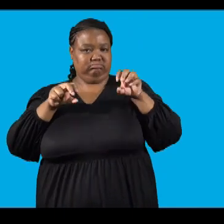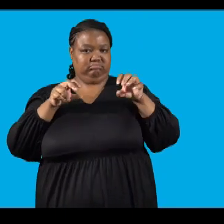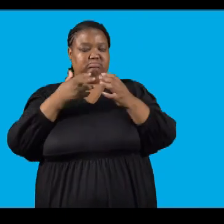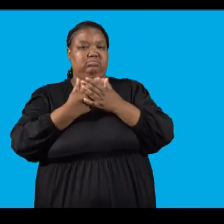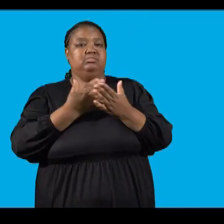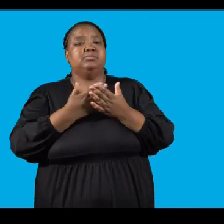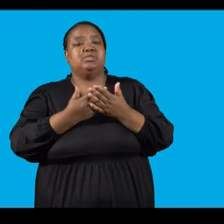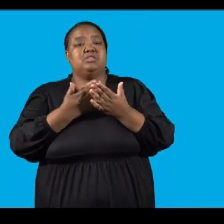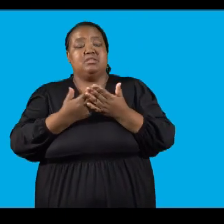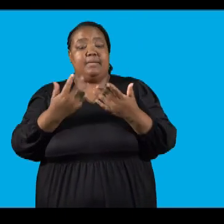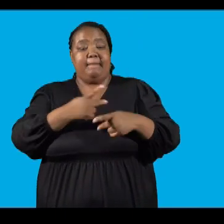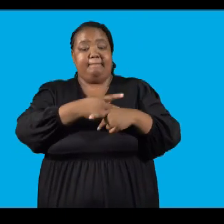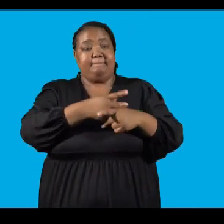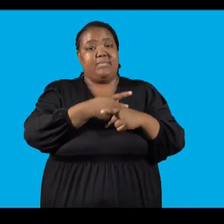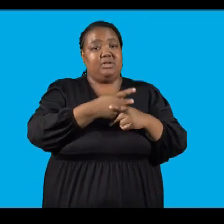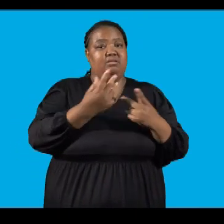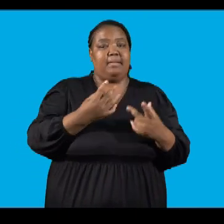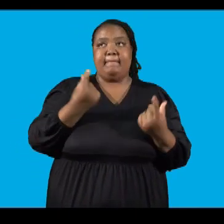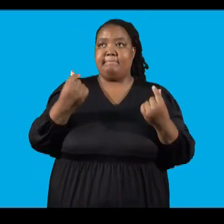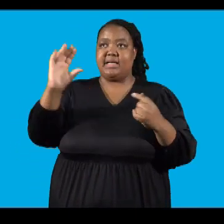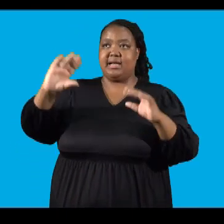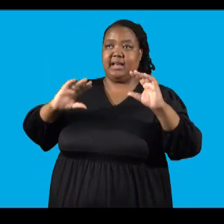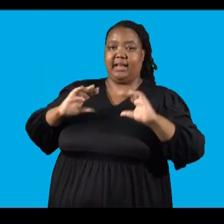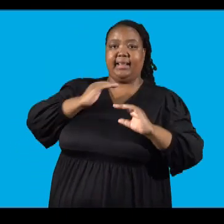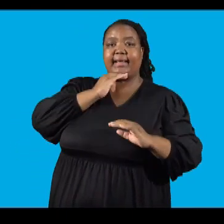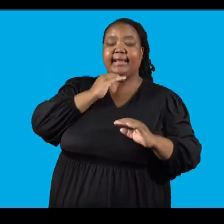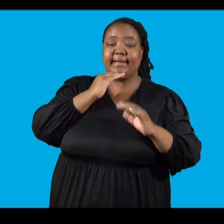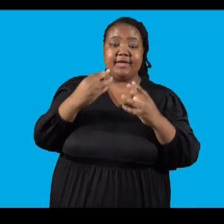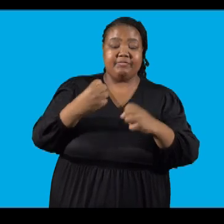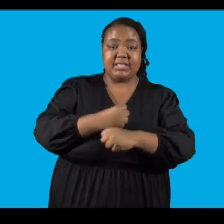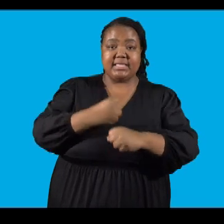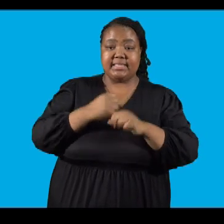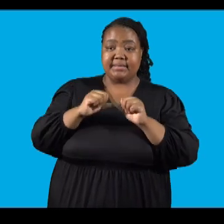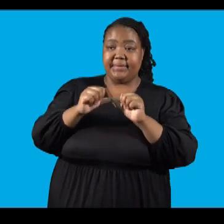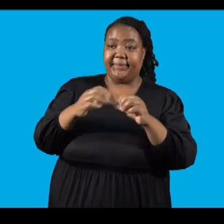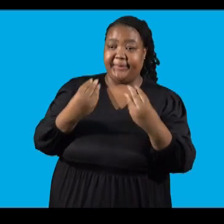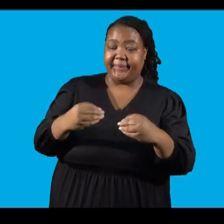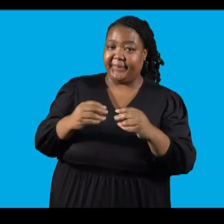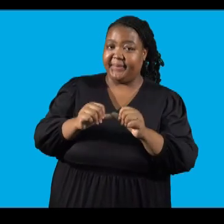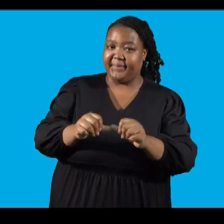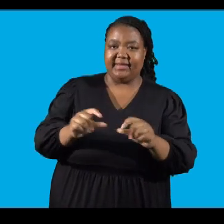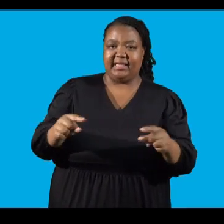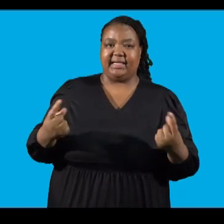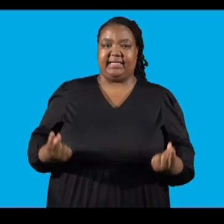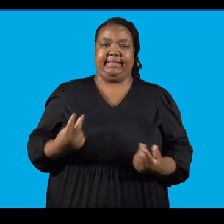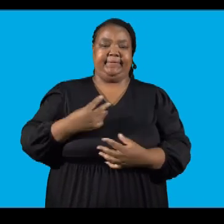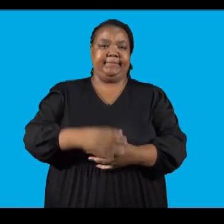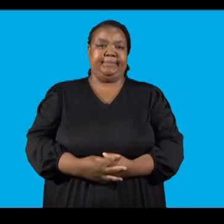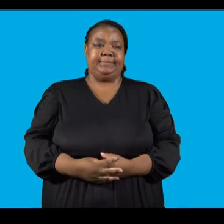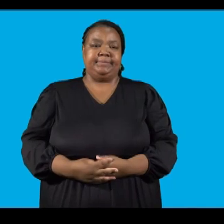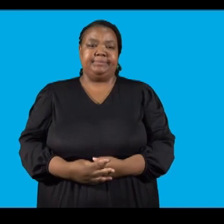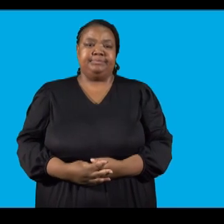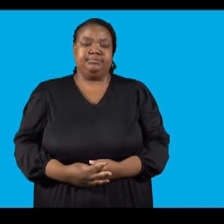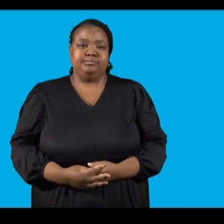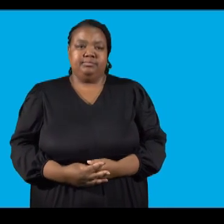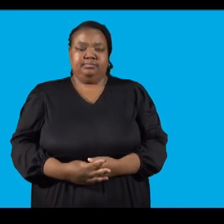investment, resulting in producers not having enough funds to continue doing business.